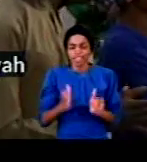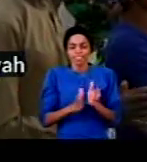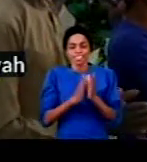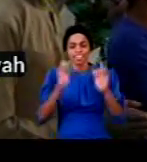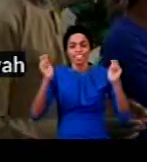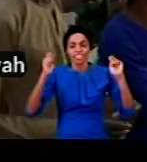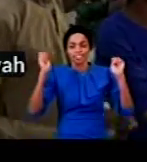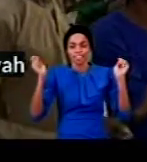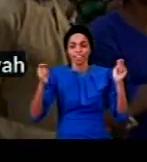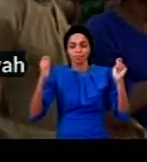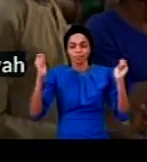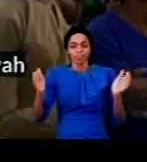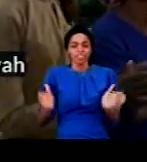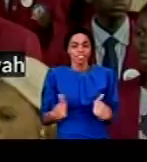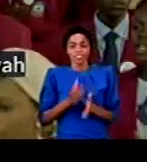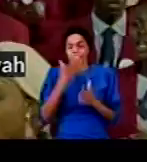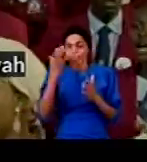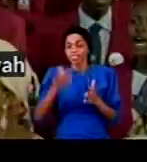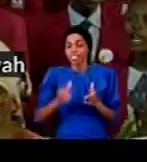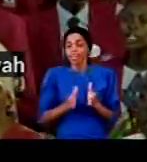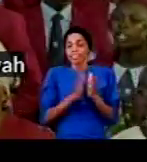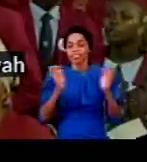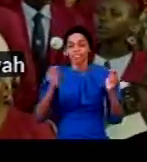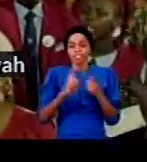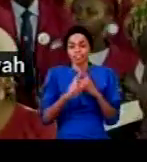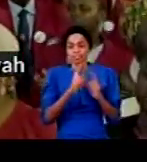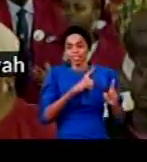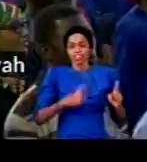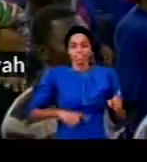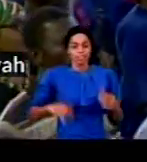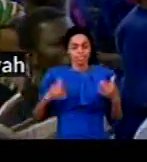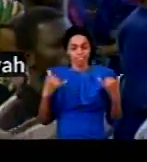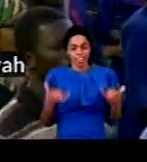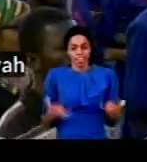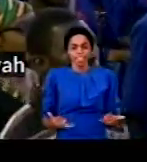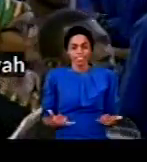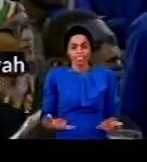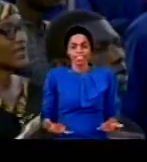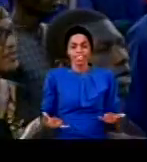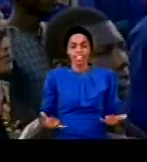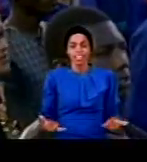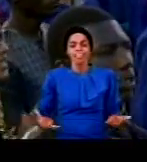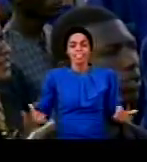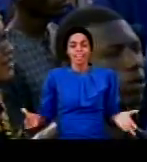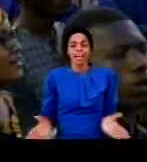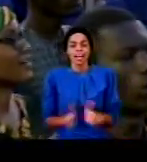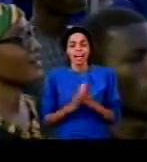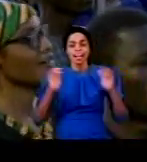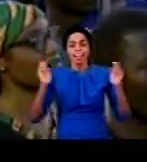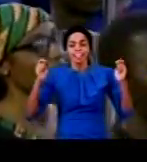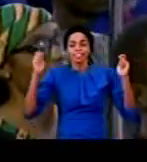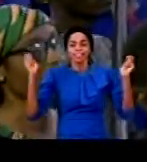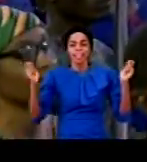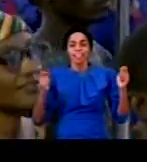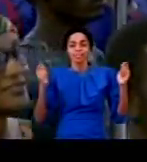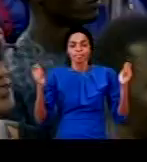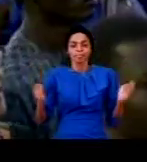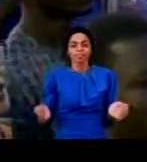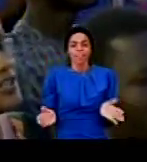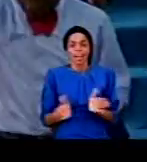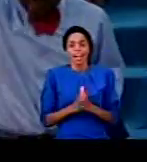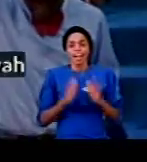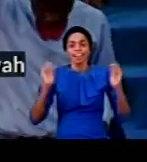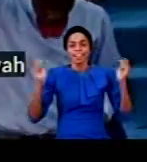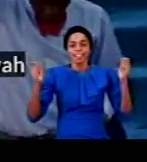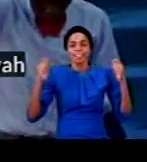now. Hallelujah. Hallelujah. Hallelujah to the Lord.